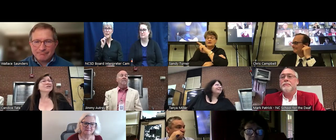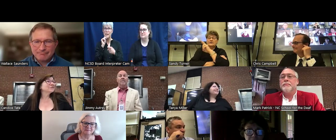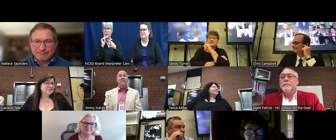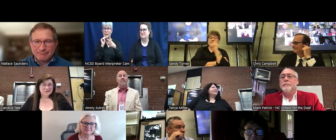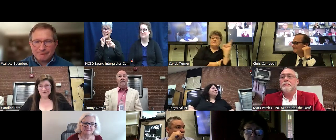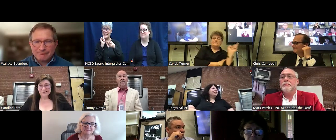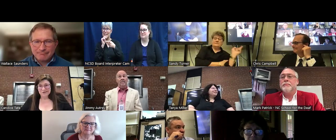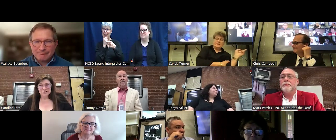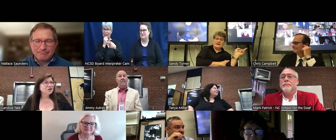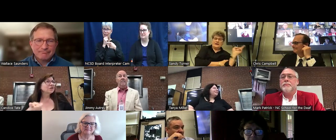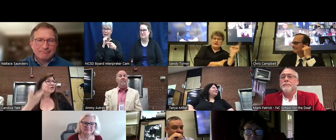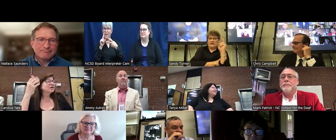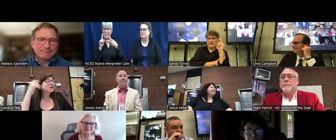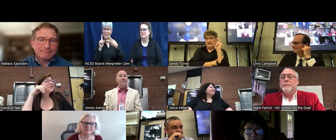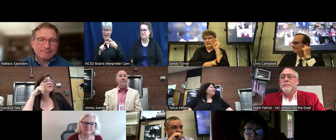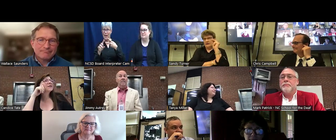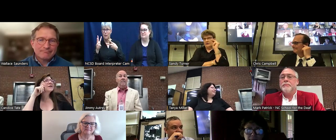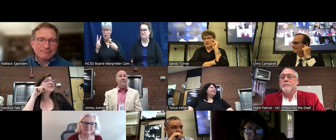Okay,